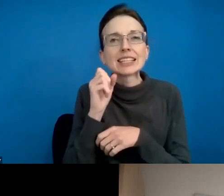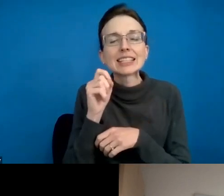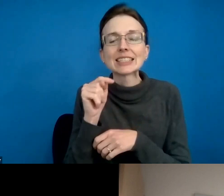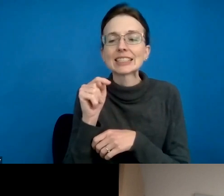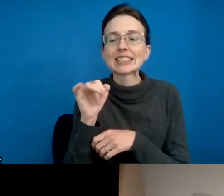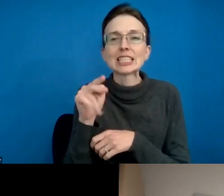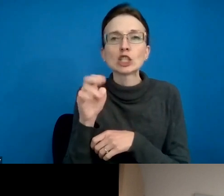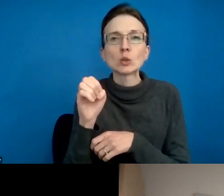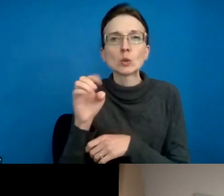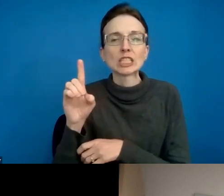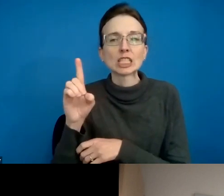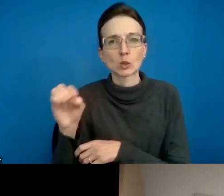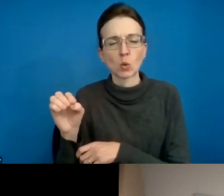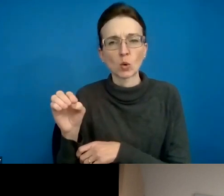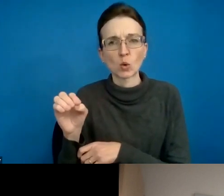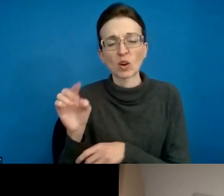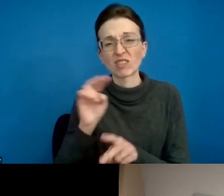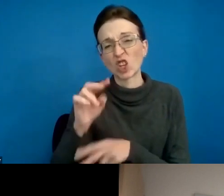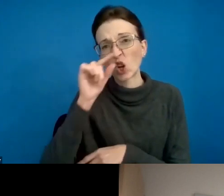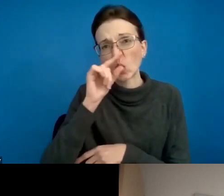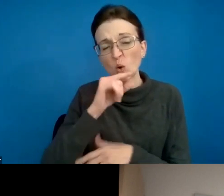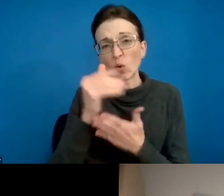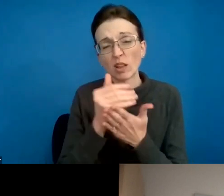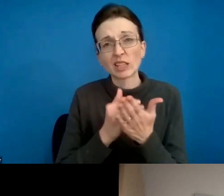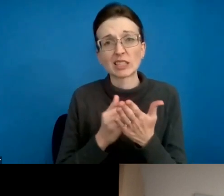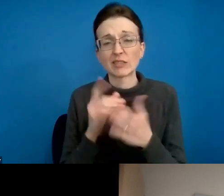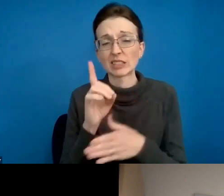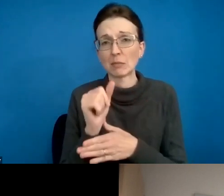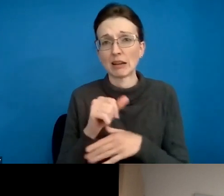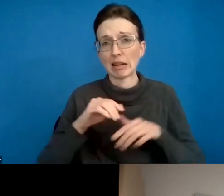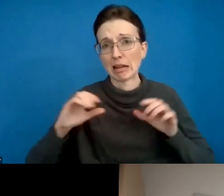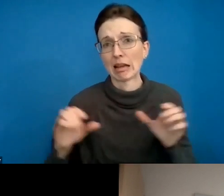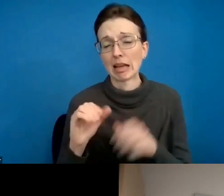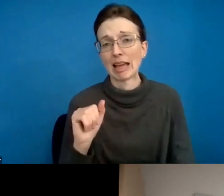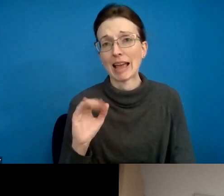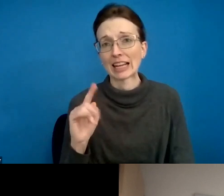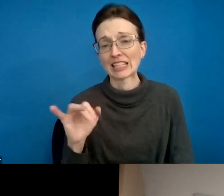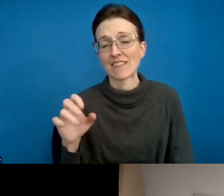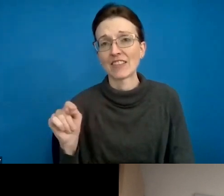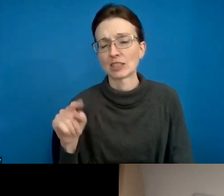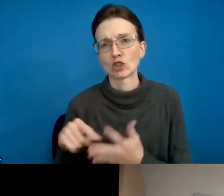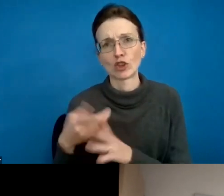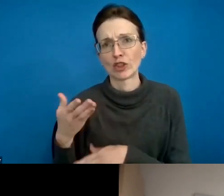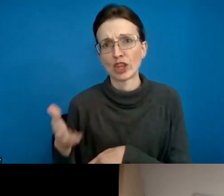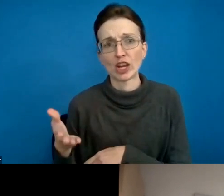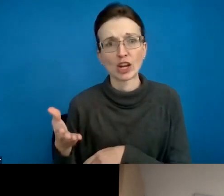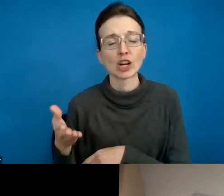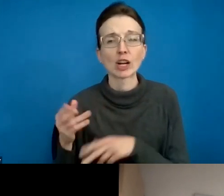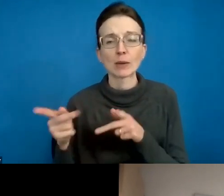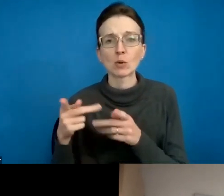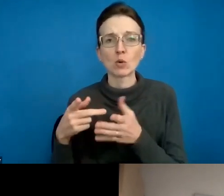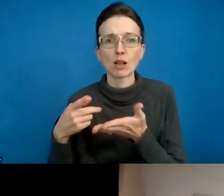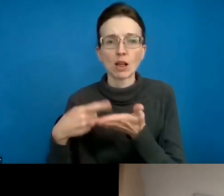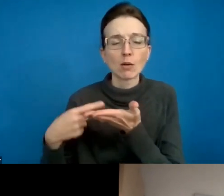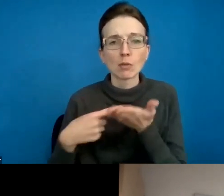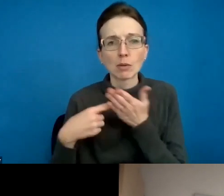Honestly, I would just look up, lists of disability activists to follow and then start there. That's a really great place. People will talk to each other a lot. That's a lot of how I've